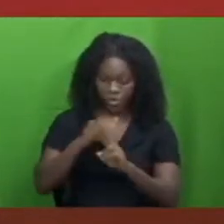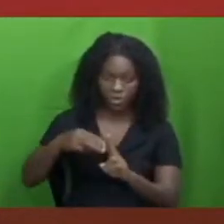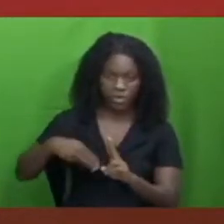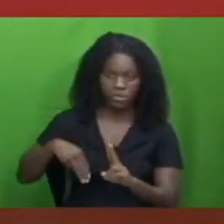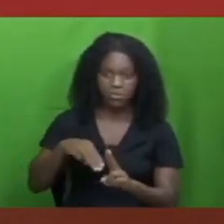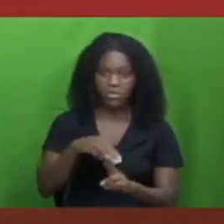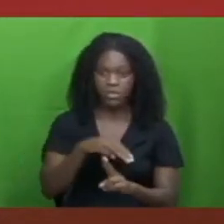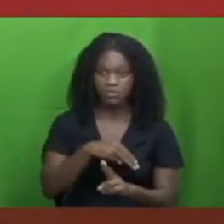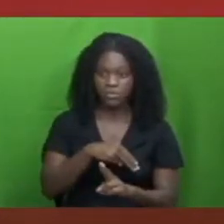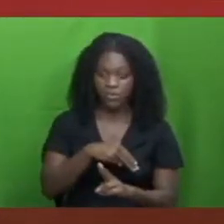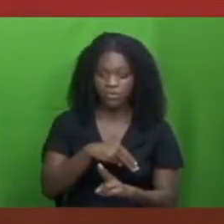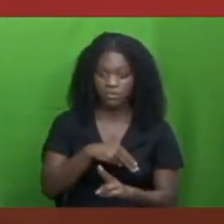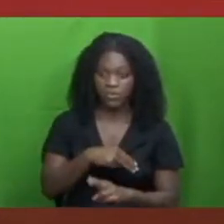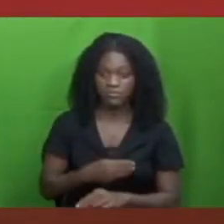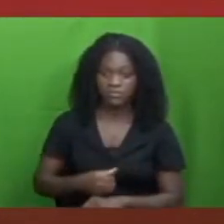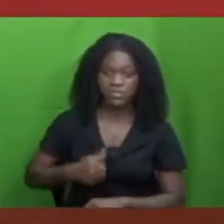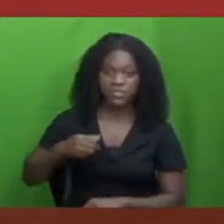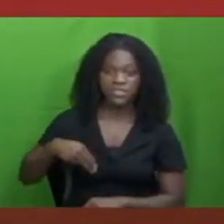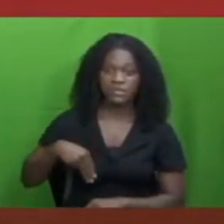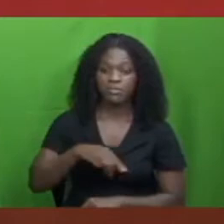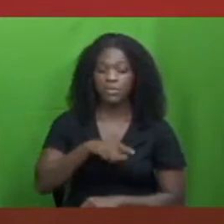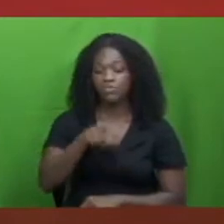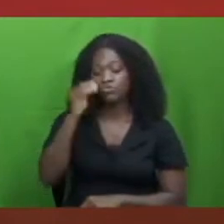are passed through this House. Thank you.